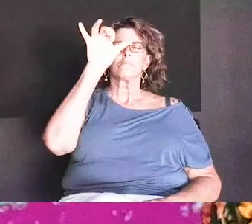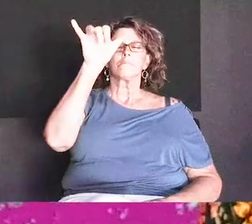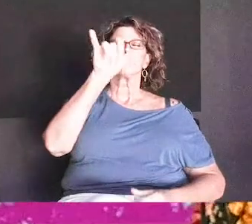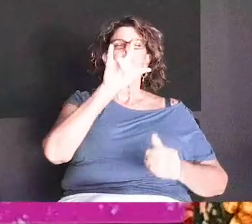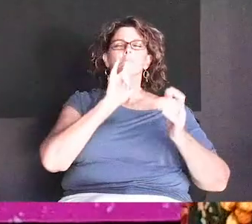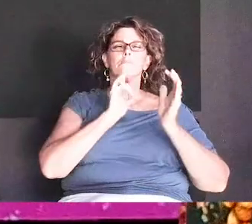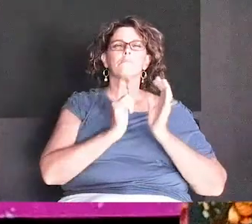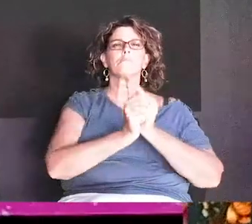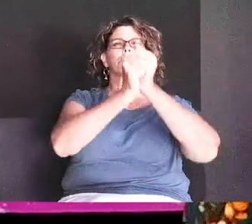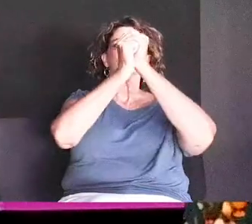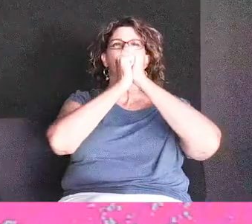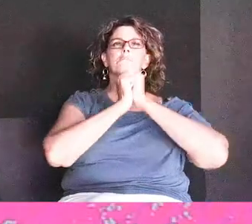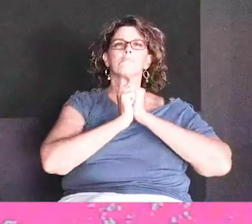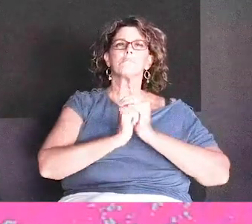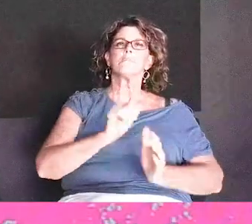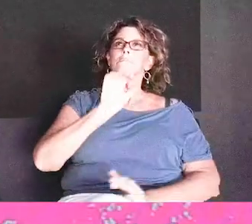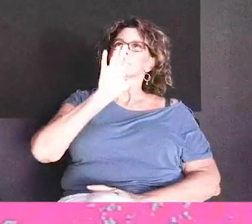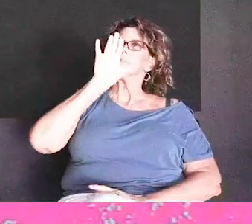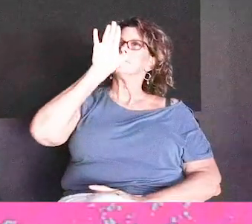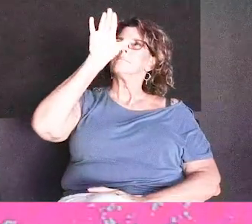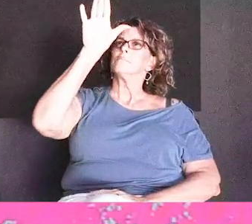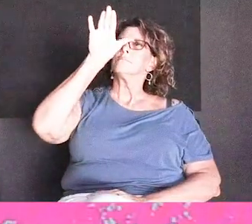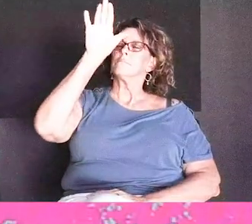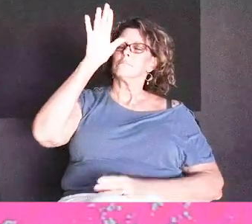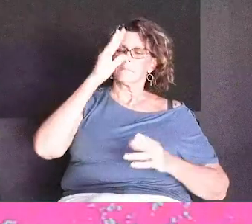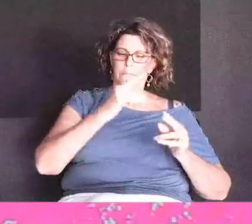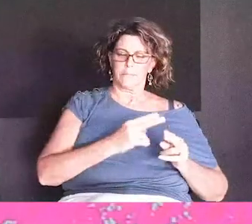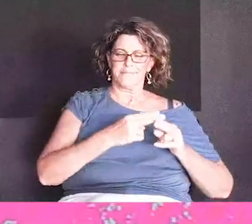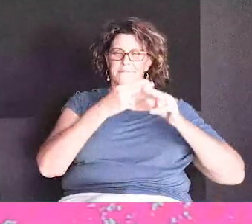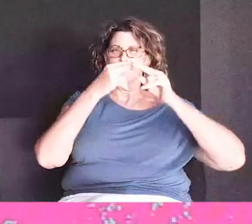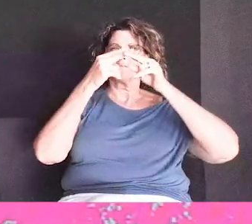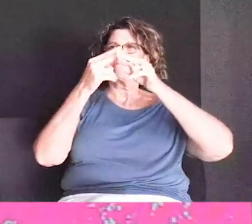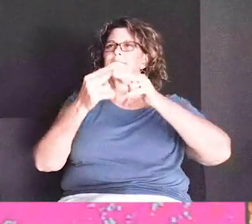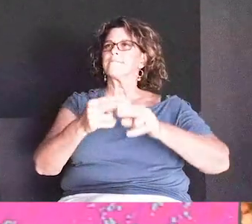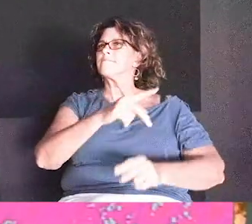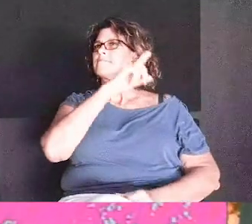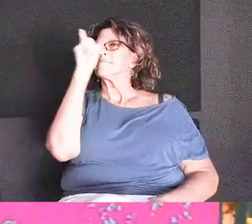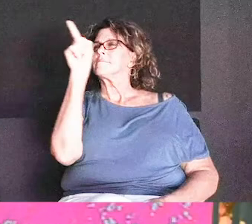Oh, praise his name